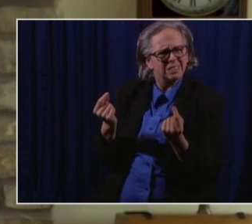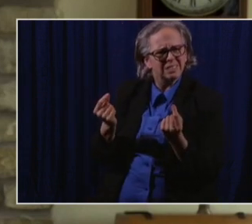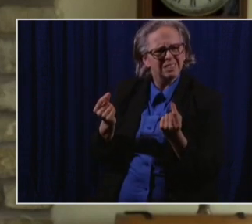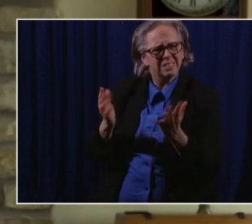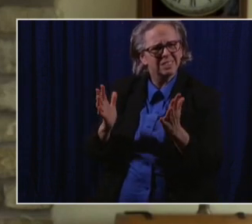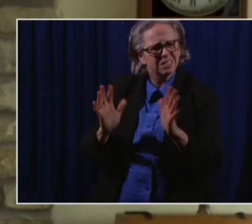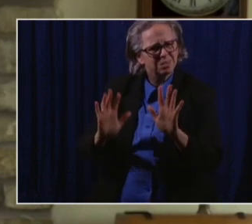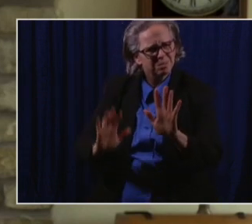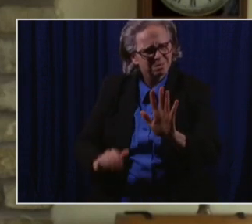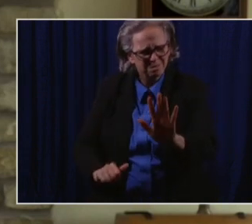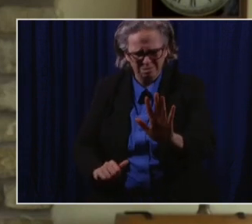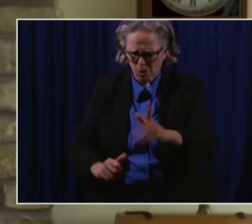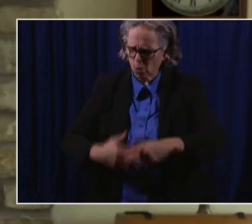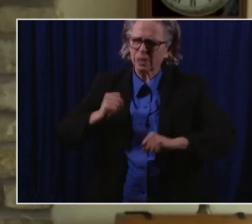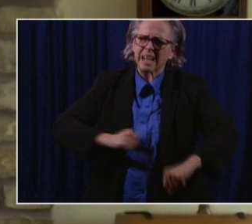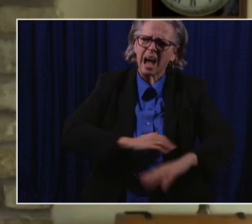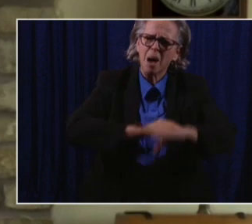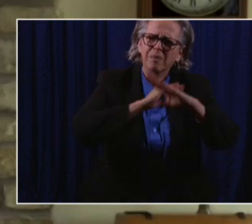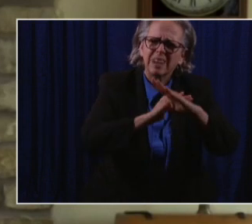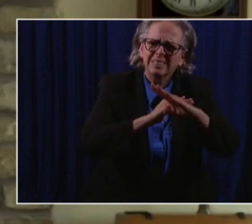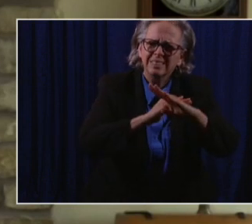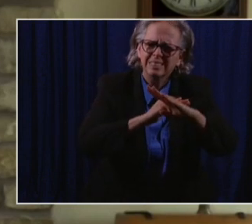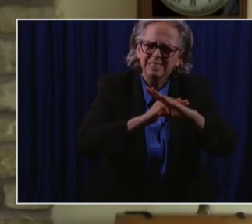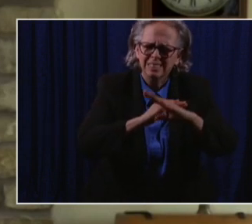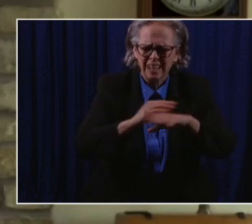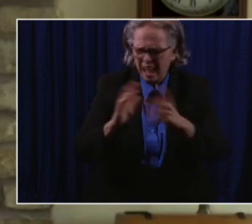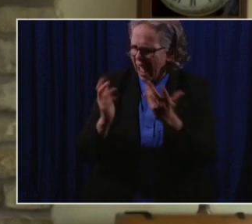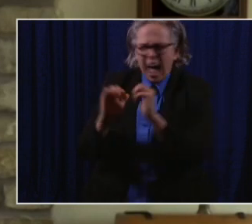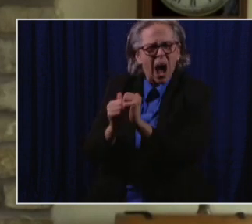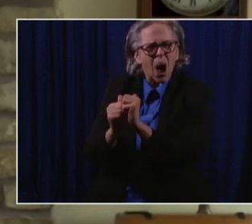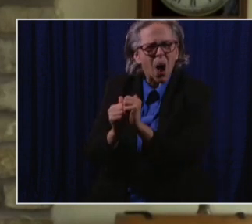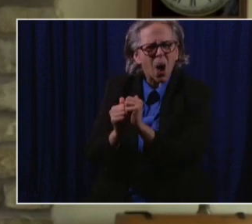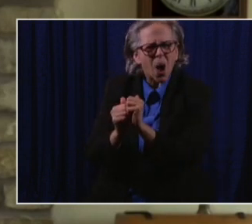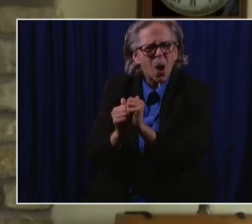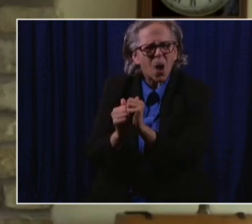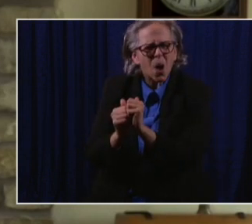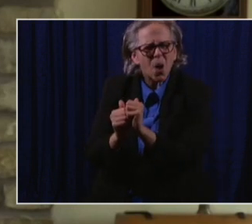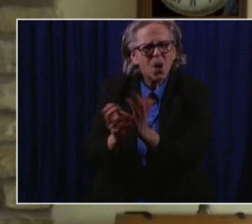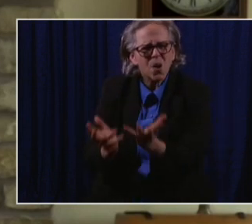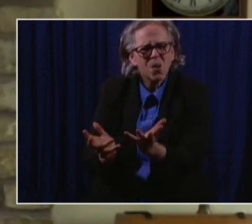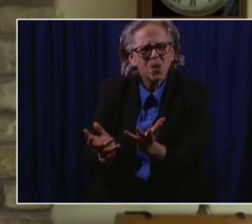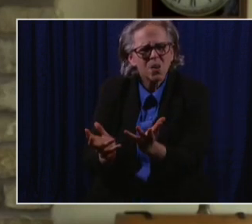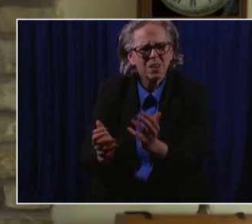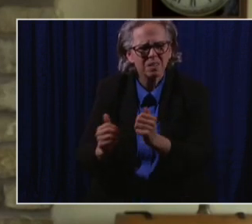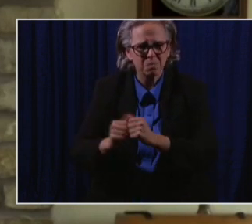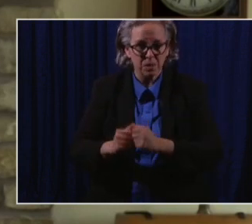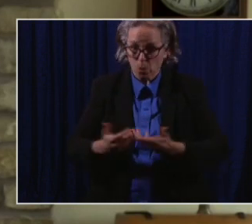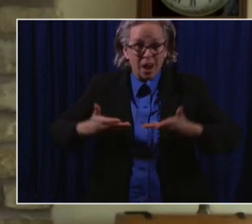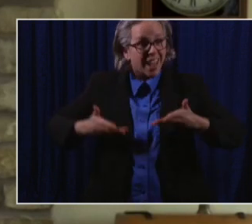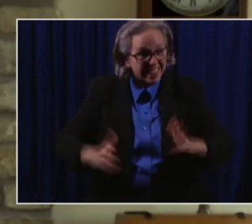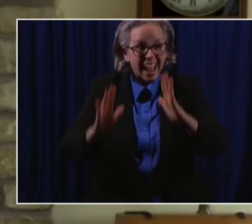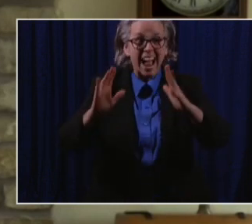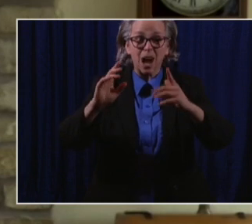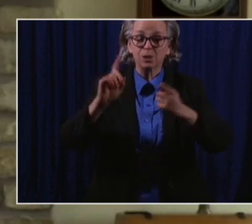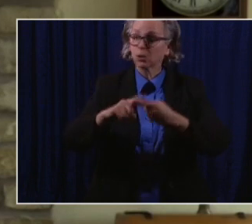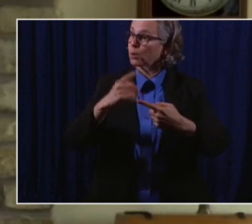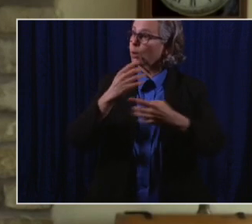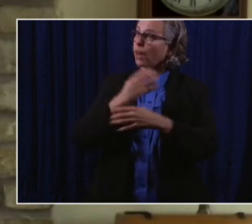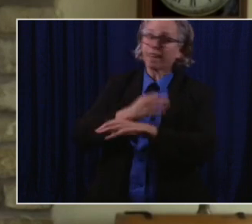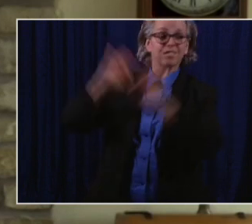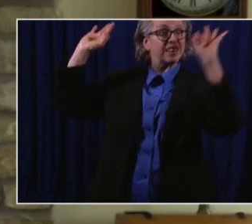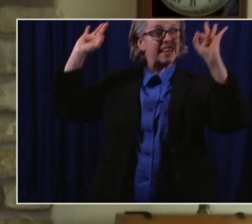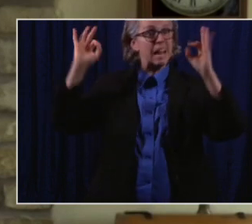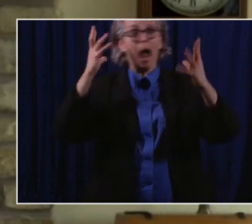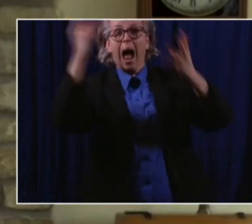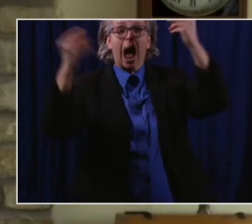virus. The things that we can do to enable us to have more freedom, to enable us to live a more normal